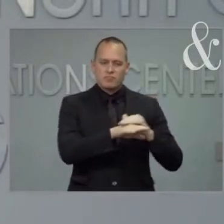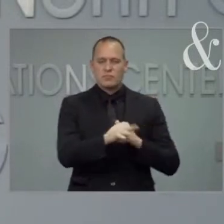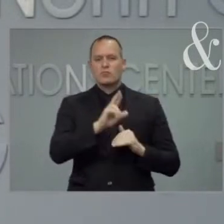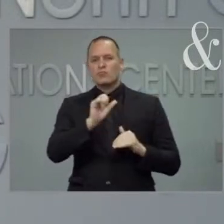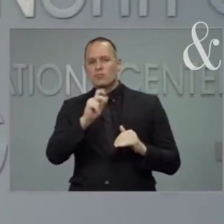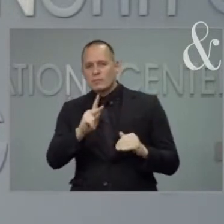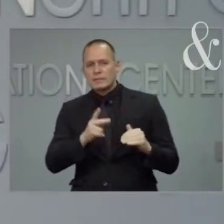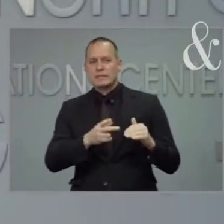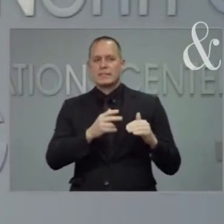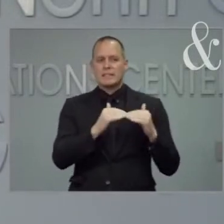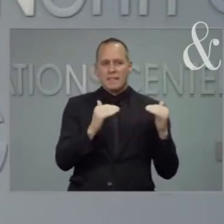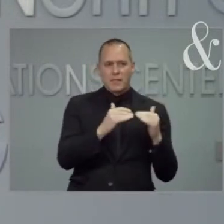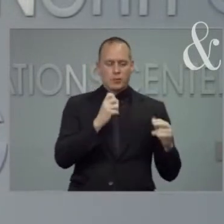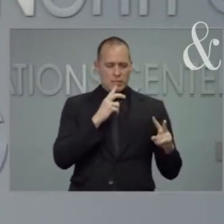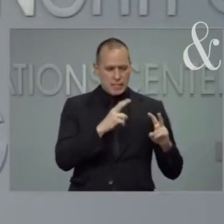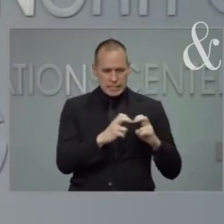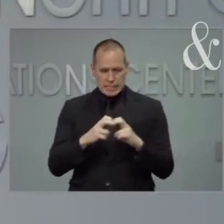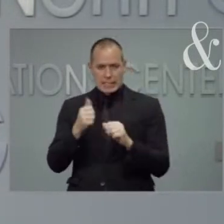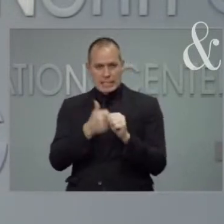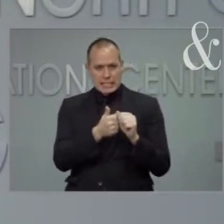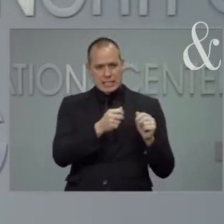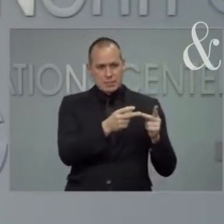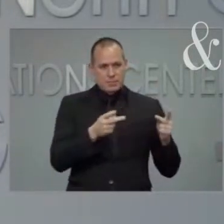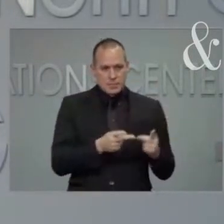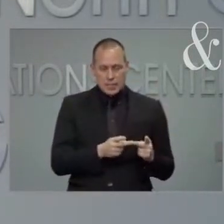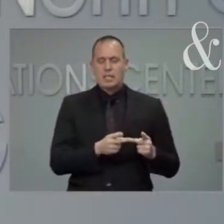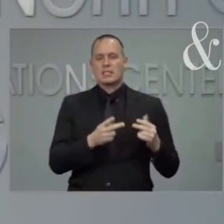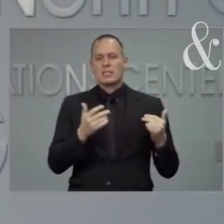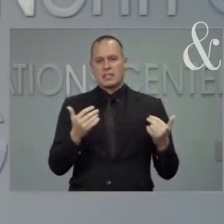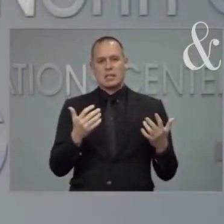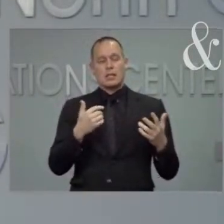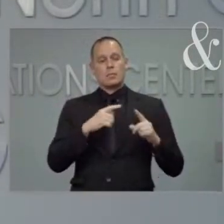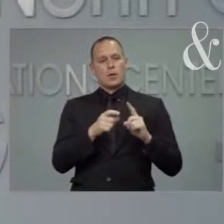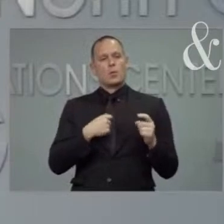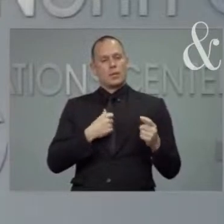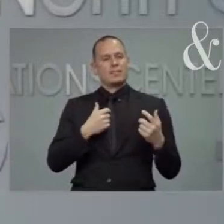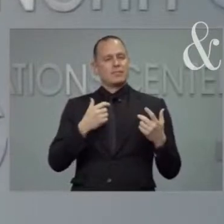I will let Dr. Cohen address that more specifically.